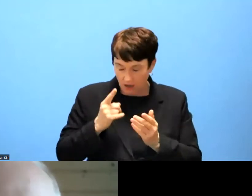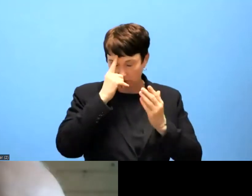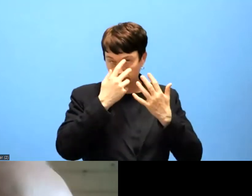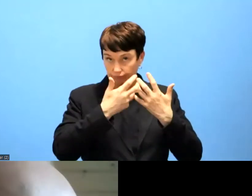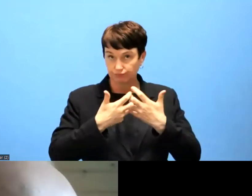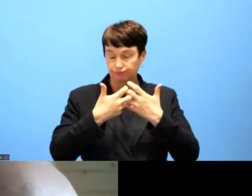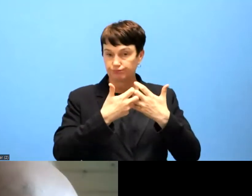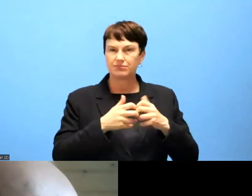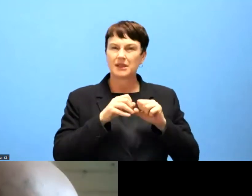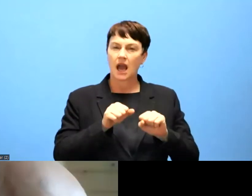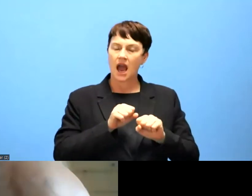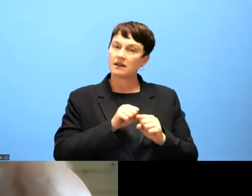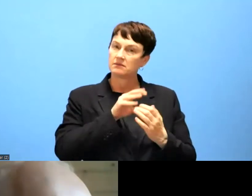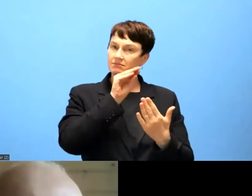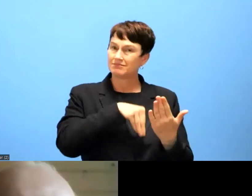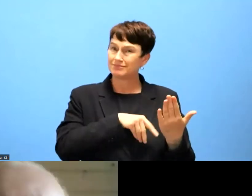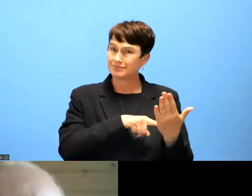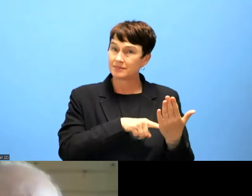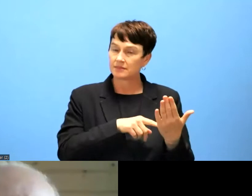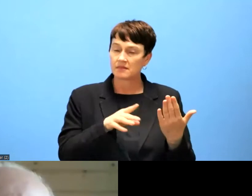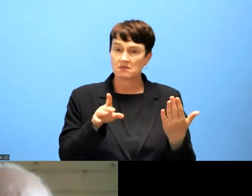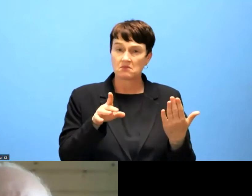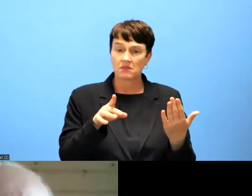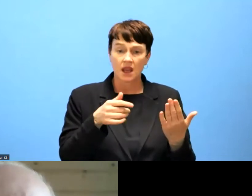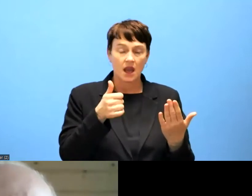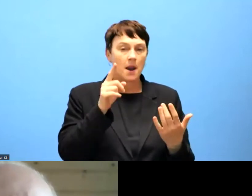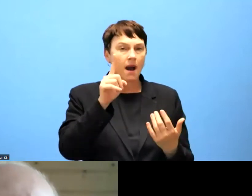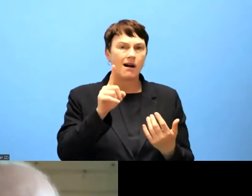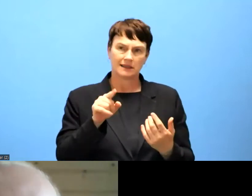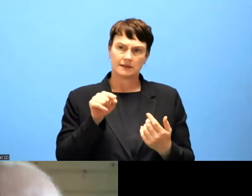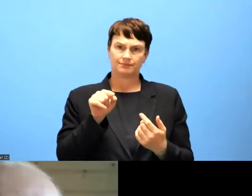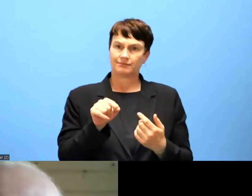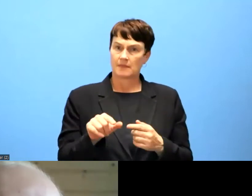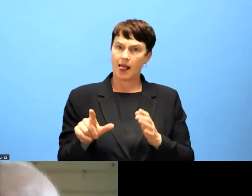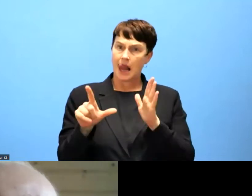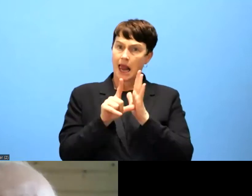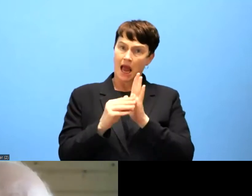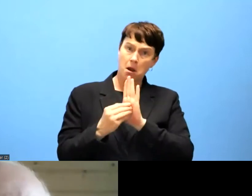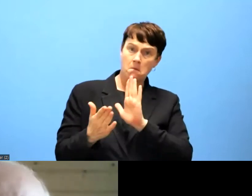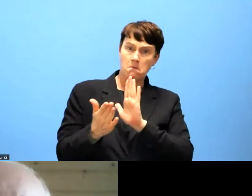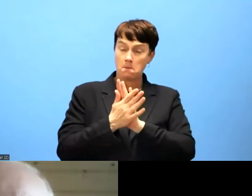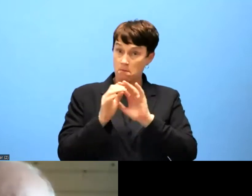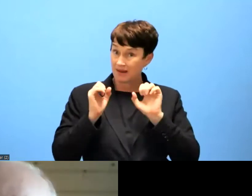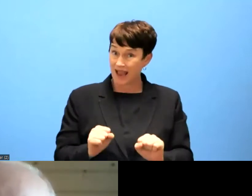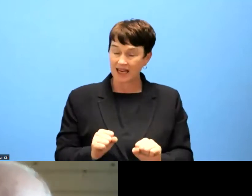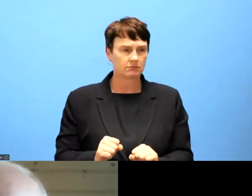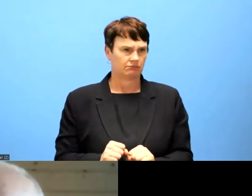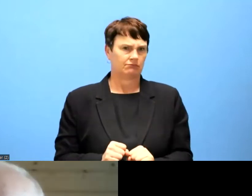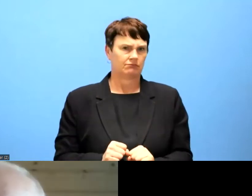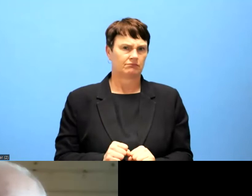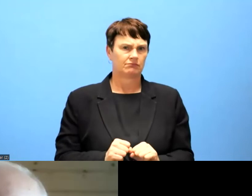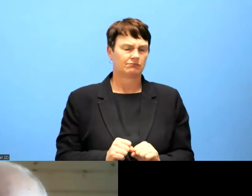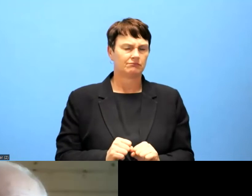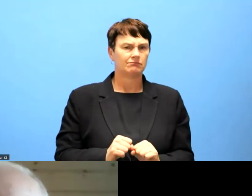I kind of like, but it's difficult to make legal requirements out of, I think, because usually the Commission would like something that is more black and white.